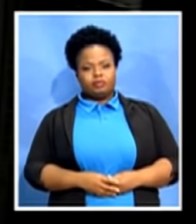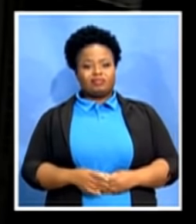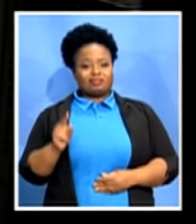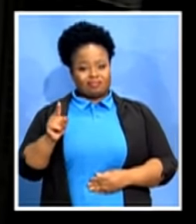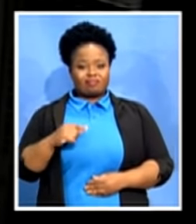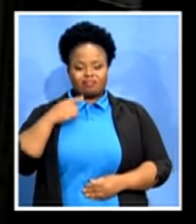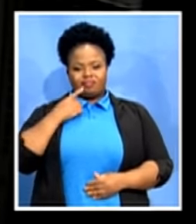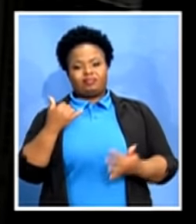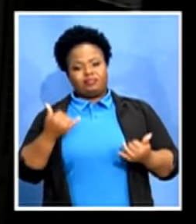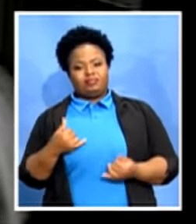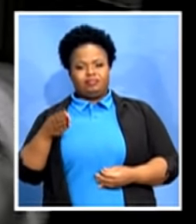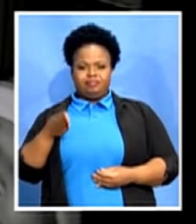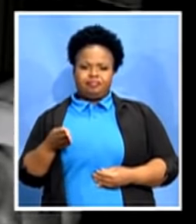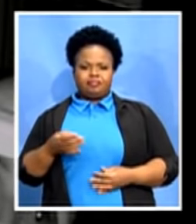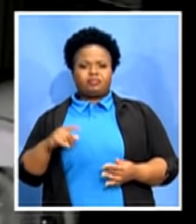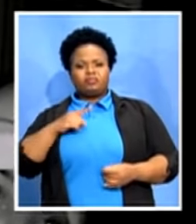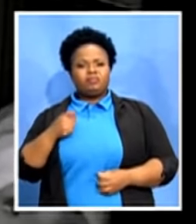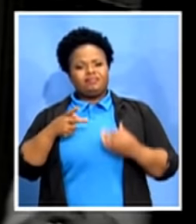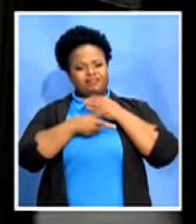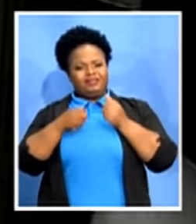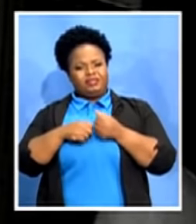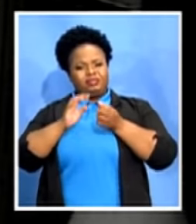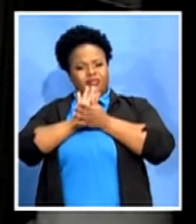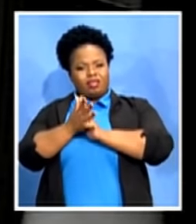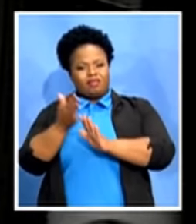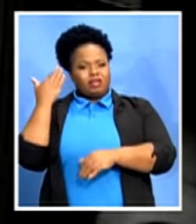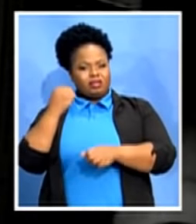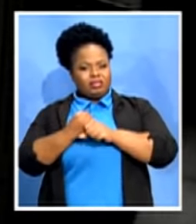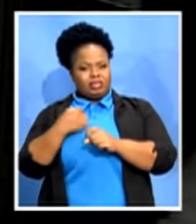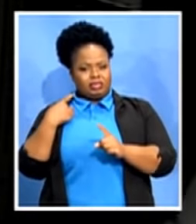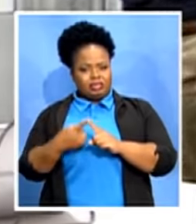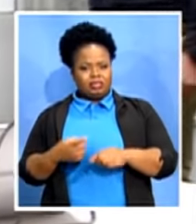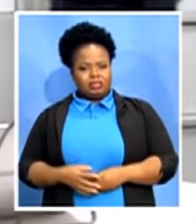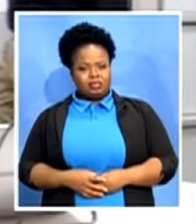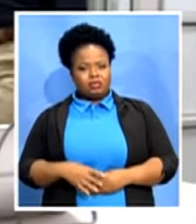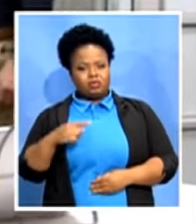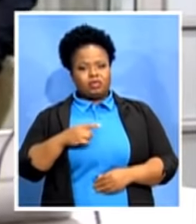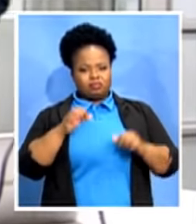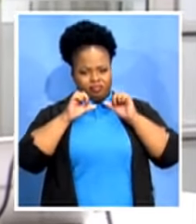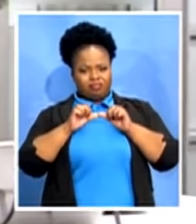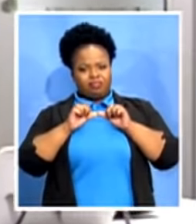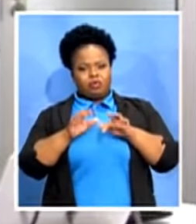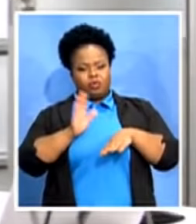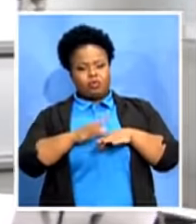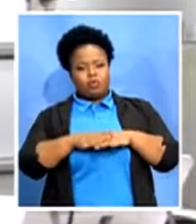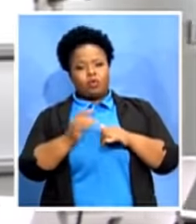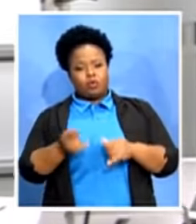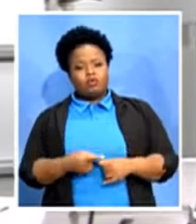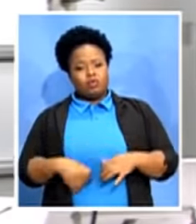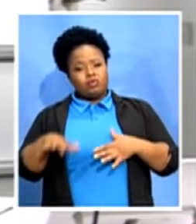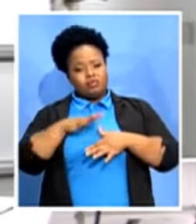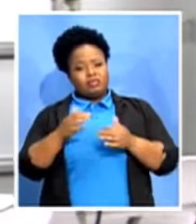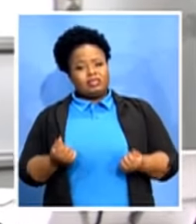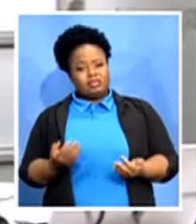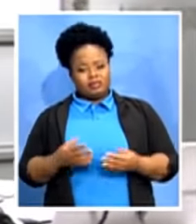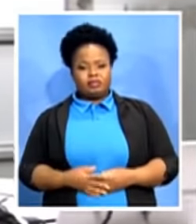and vandalism in the past years. It's a constant threat to a vital service. This is not ideal for our economy. This is